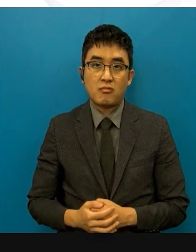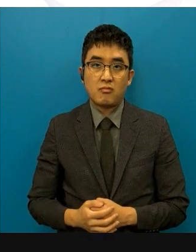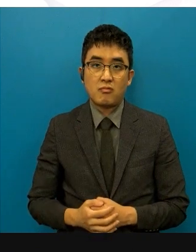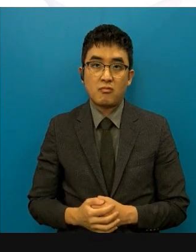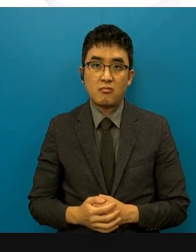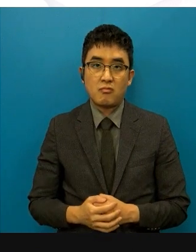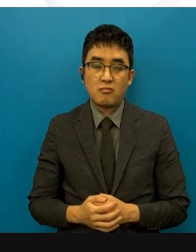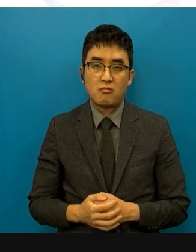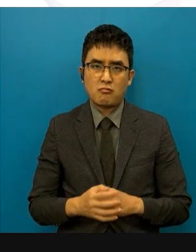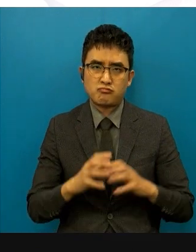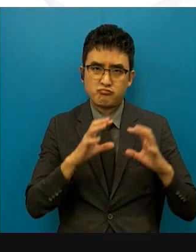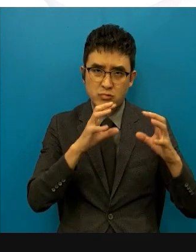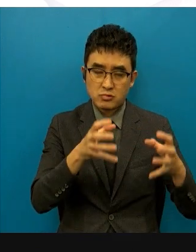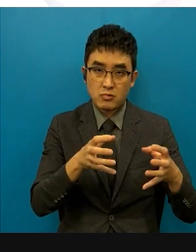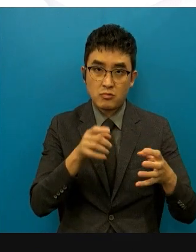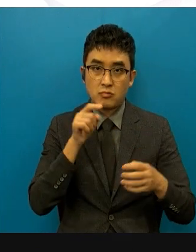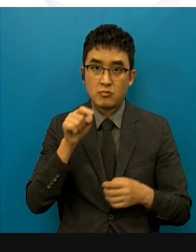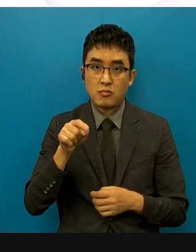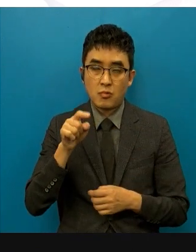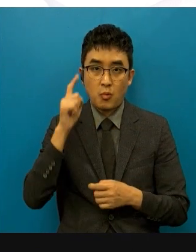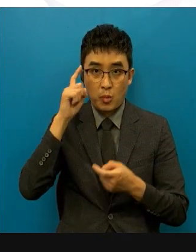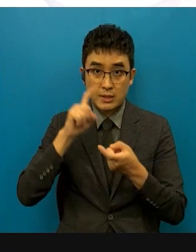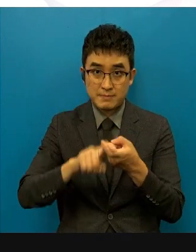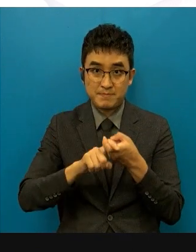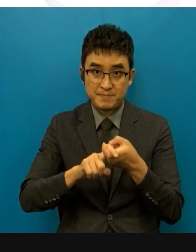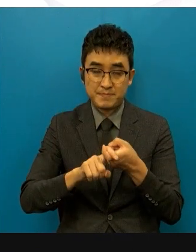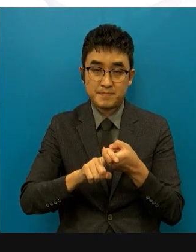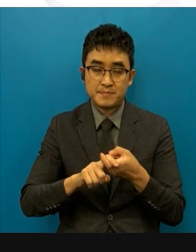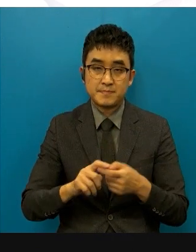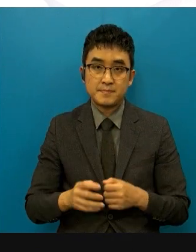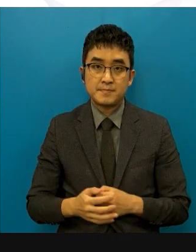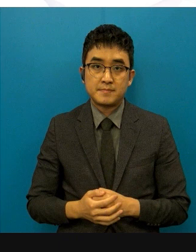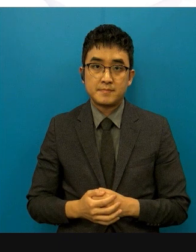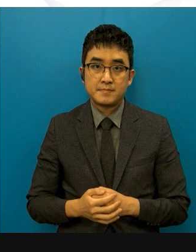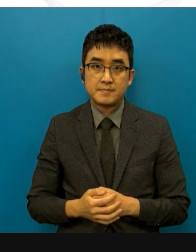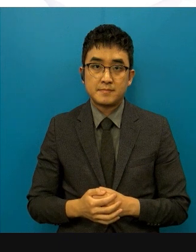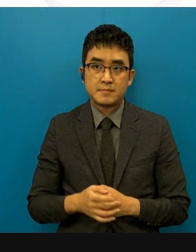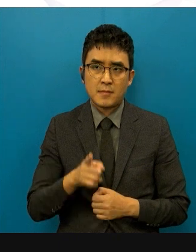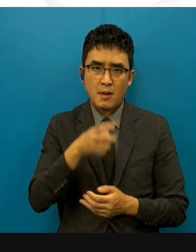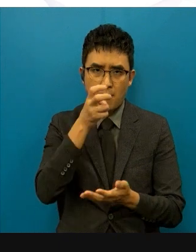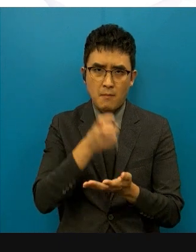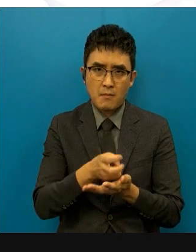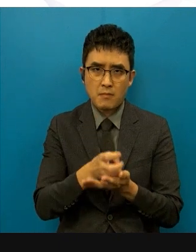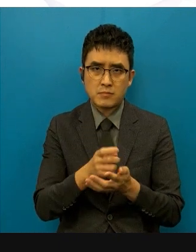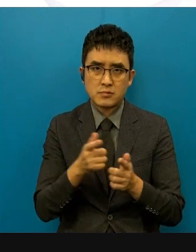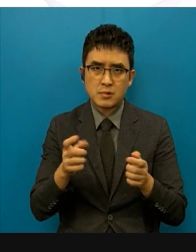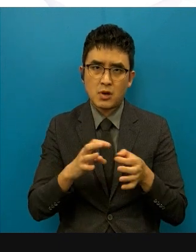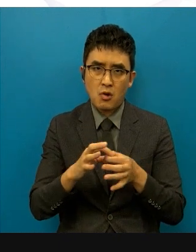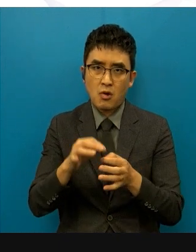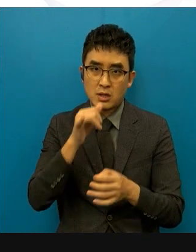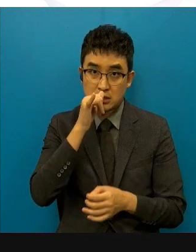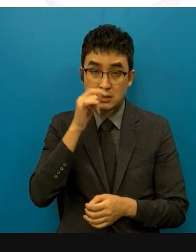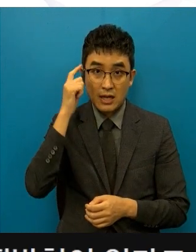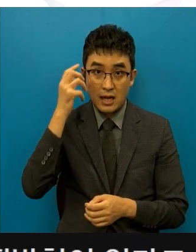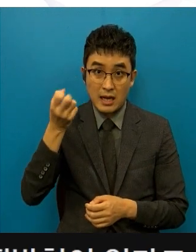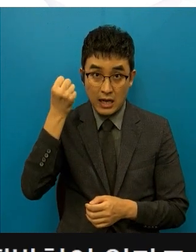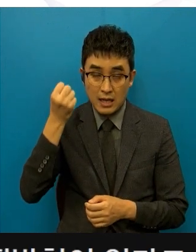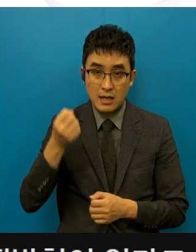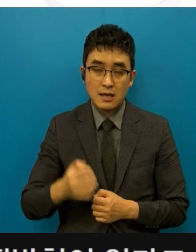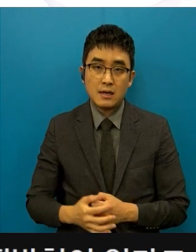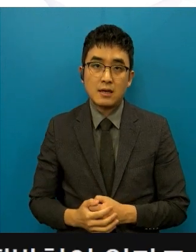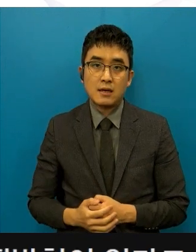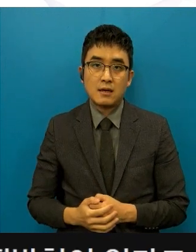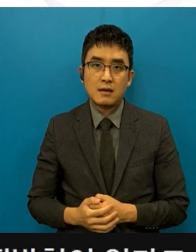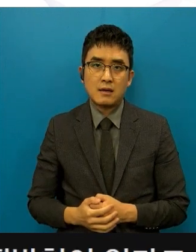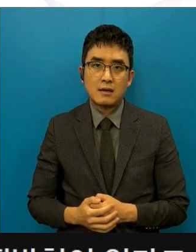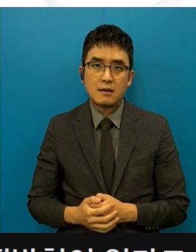very solid legal framework. However, the whole Swiss practice of assisted suicide is built on a